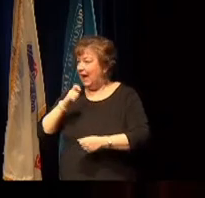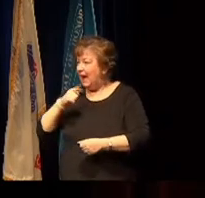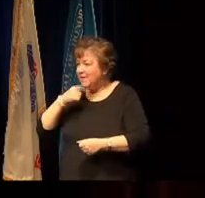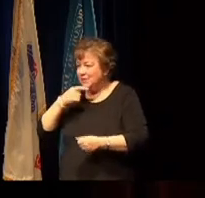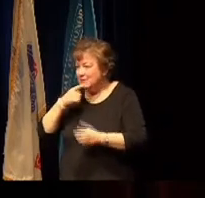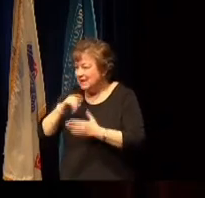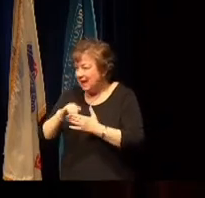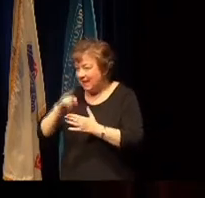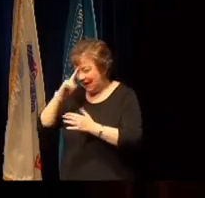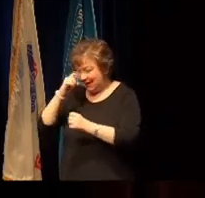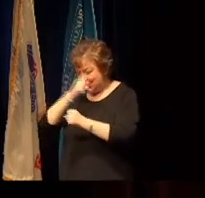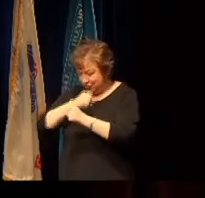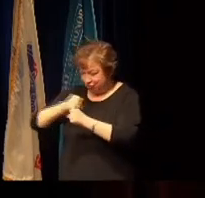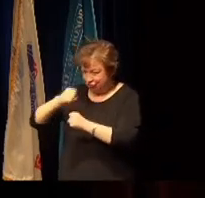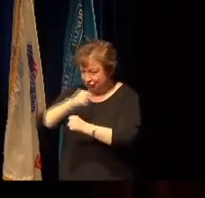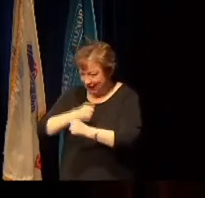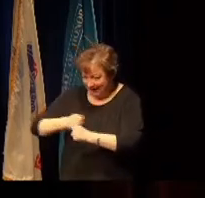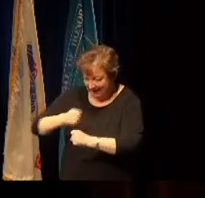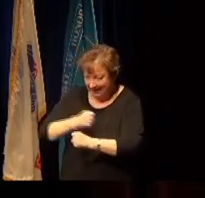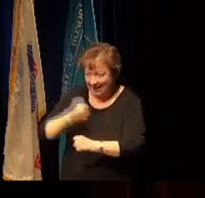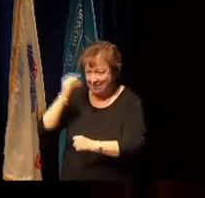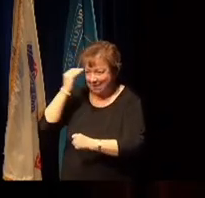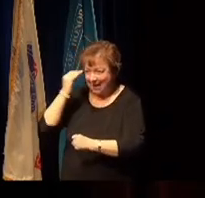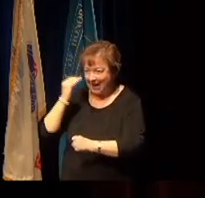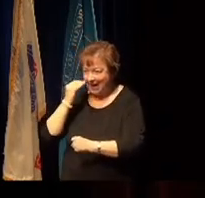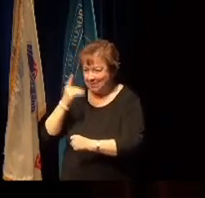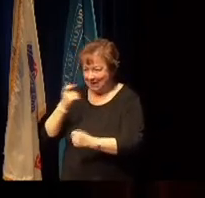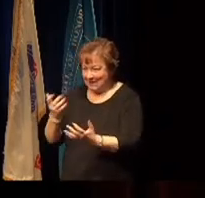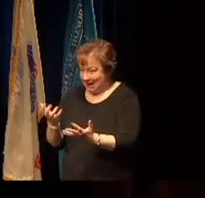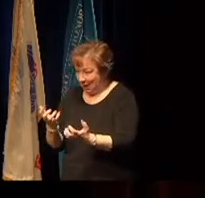drilled into my head because of what him and Nana did there.